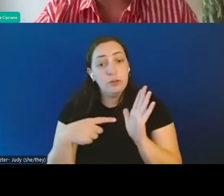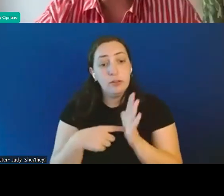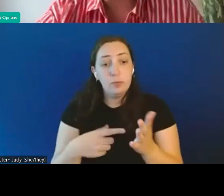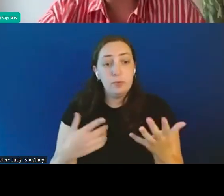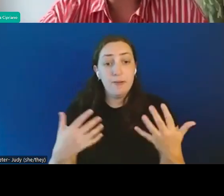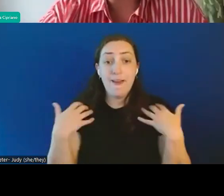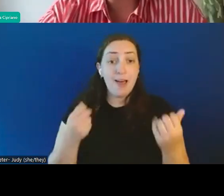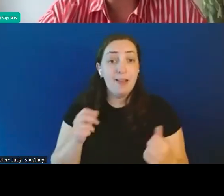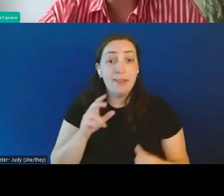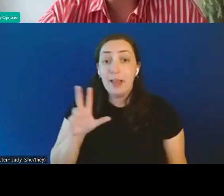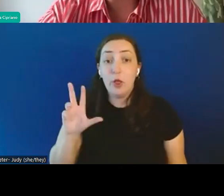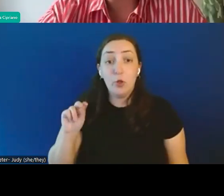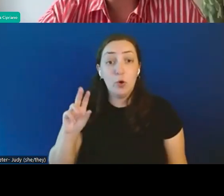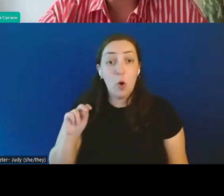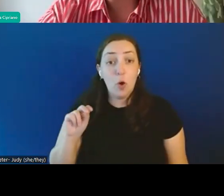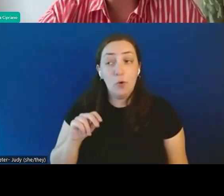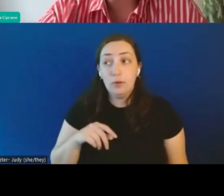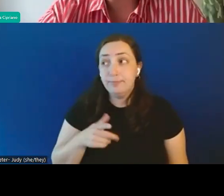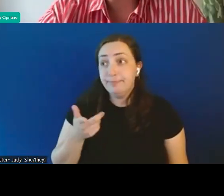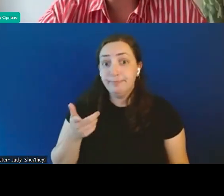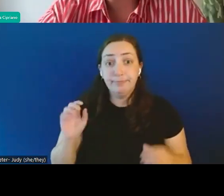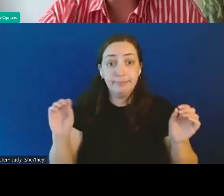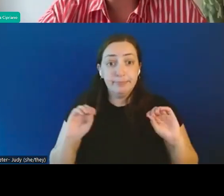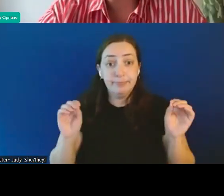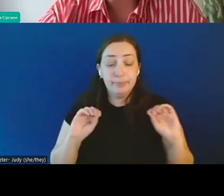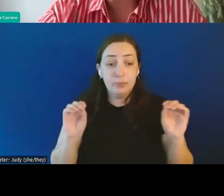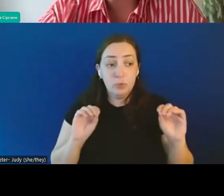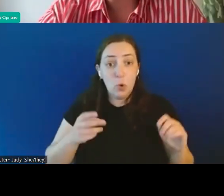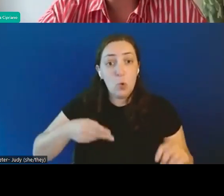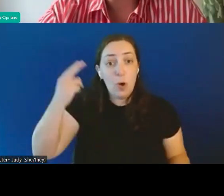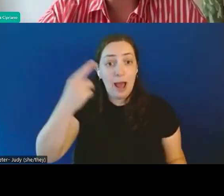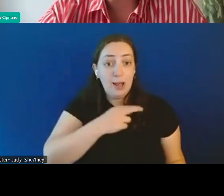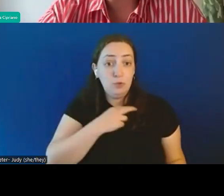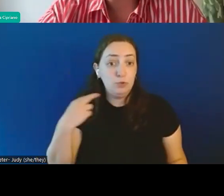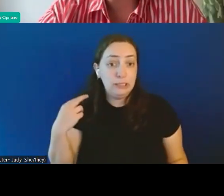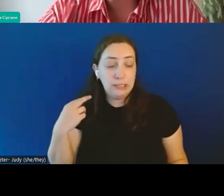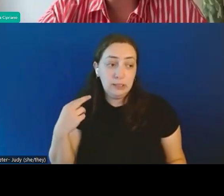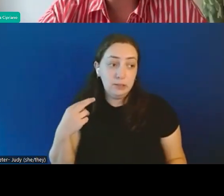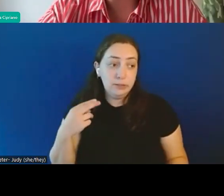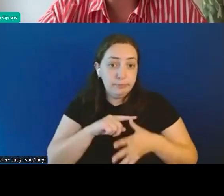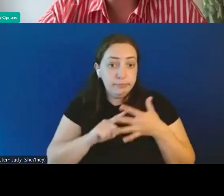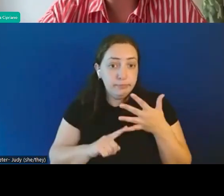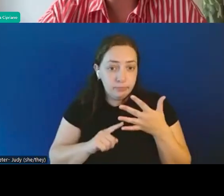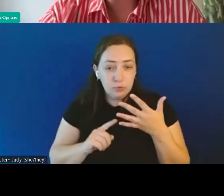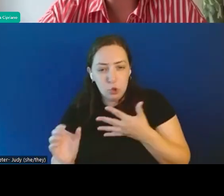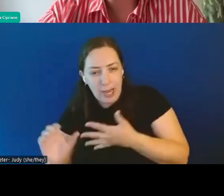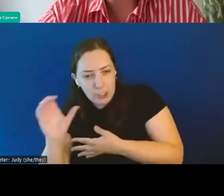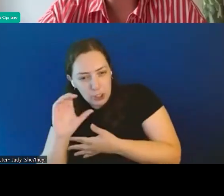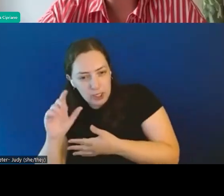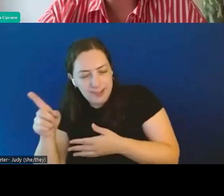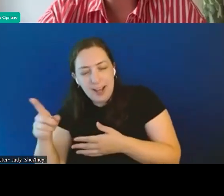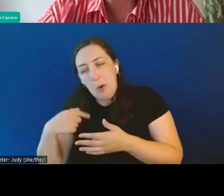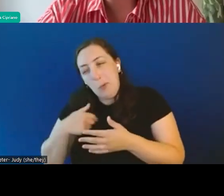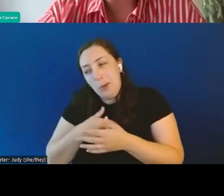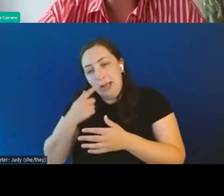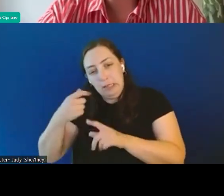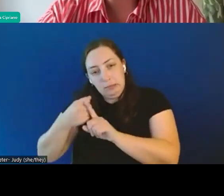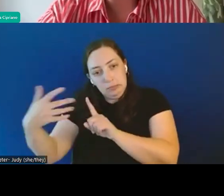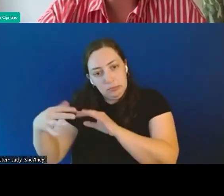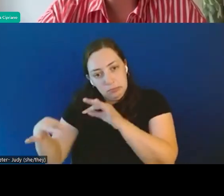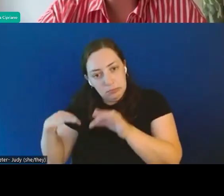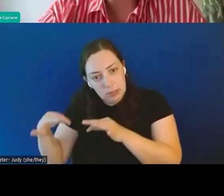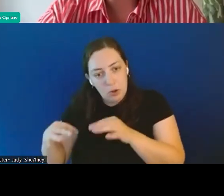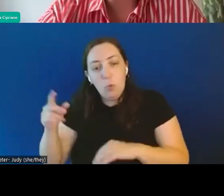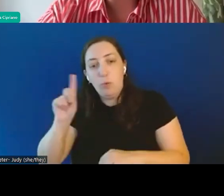healthy 30-year-old who doesn't meet the high-risk criteria, and we should spend a minute talking about the high-risk criteria and